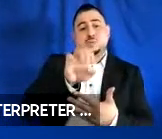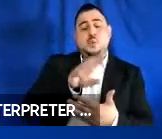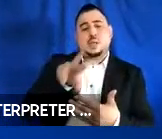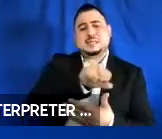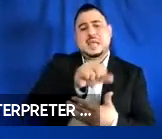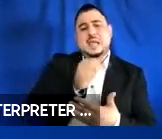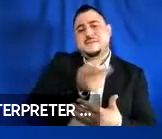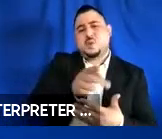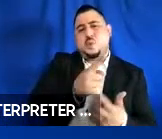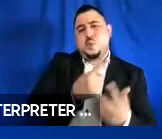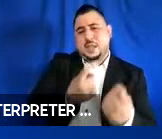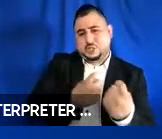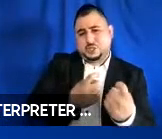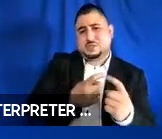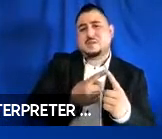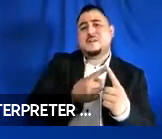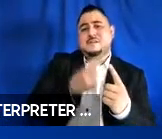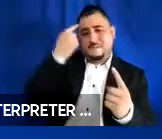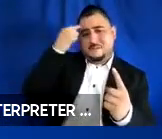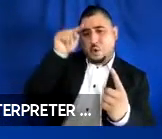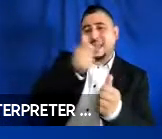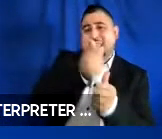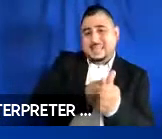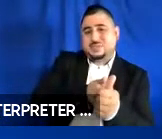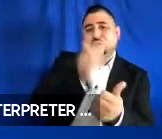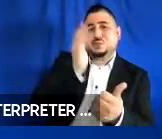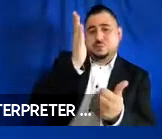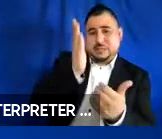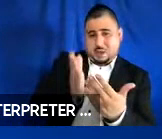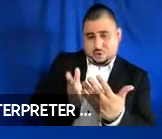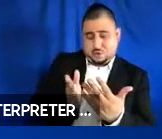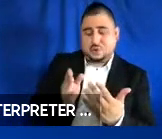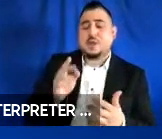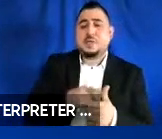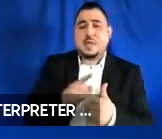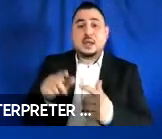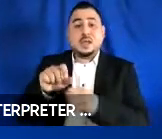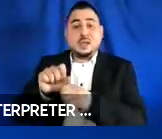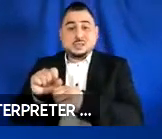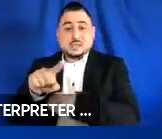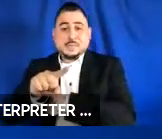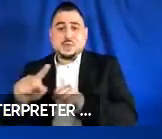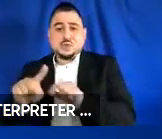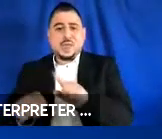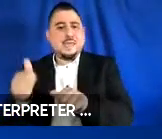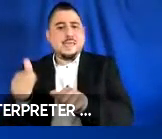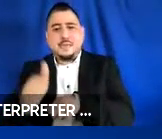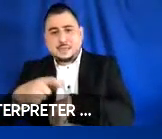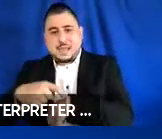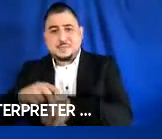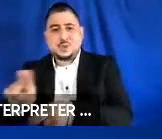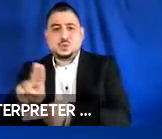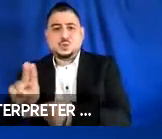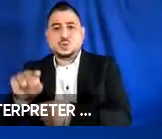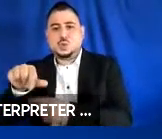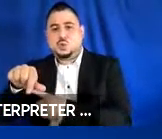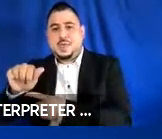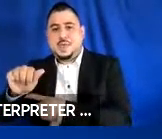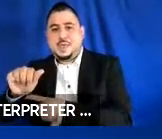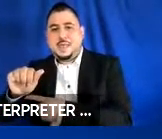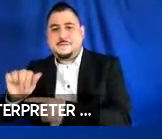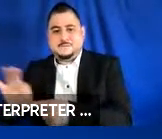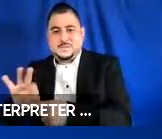couple of questions for the presenters. Please submit your questions at any time using Zoom's Q&A